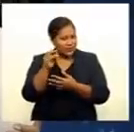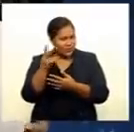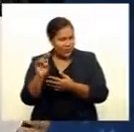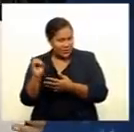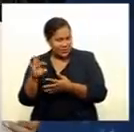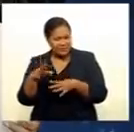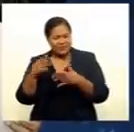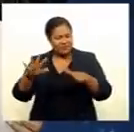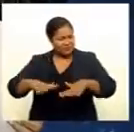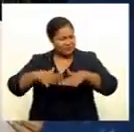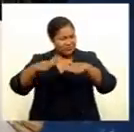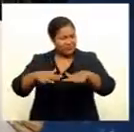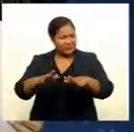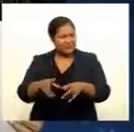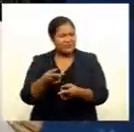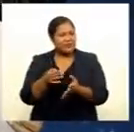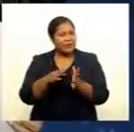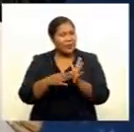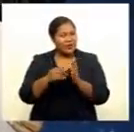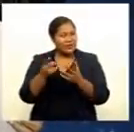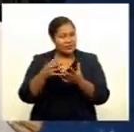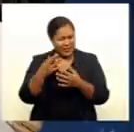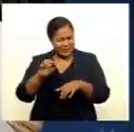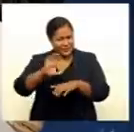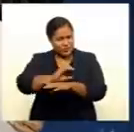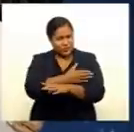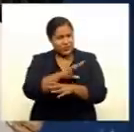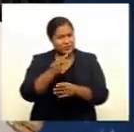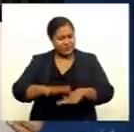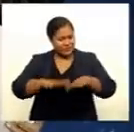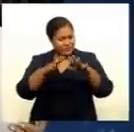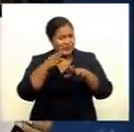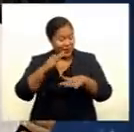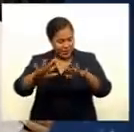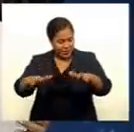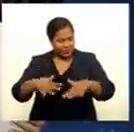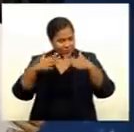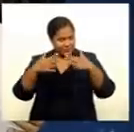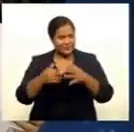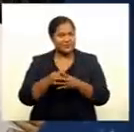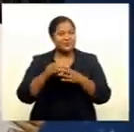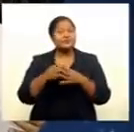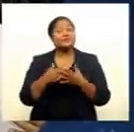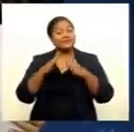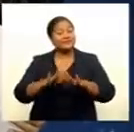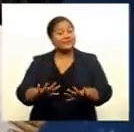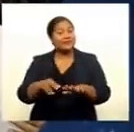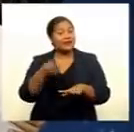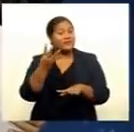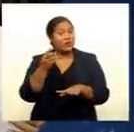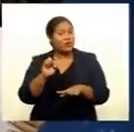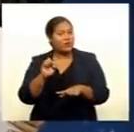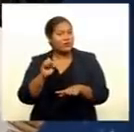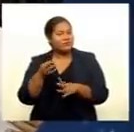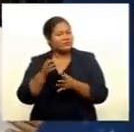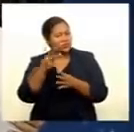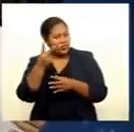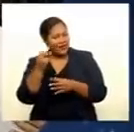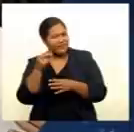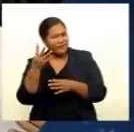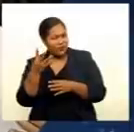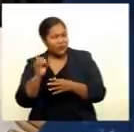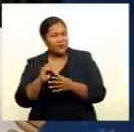seas. Moderate southerly swells. Expect coastal sea flooding during high tides. The next low tide is at 4 minutes past midnight with a high